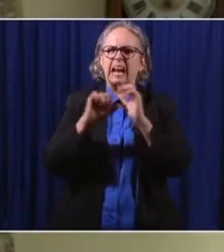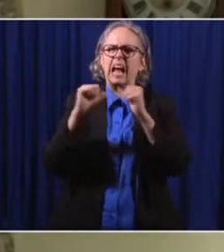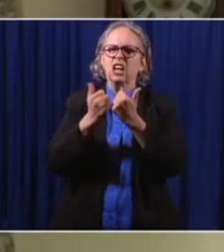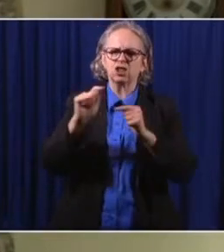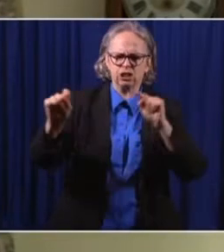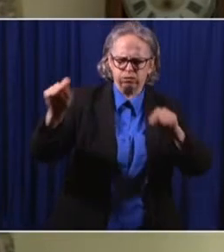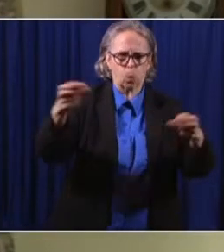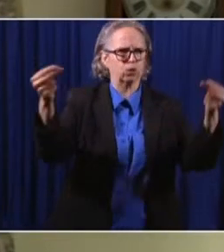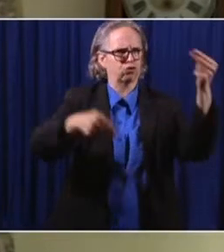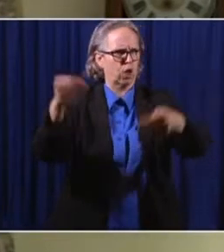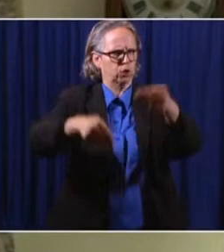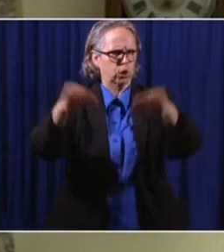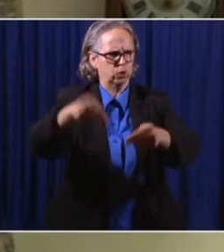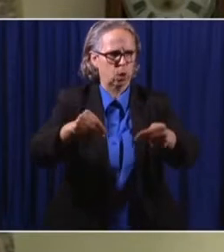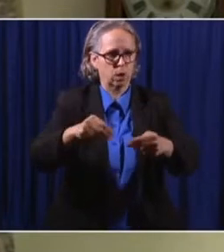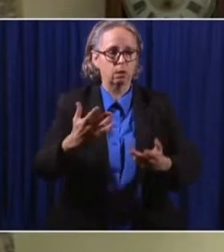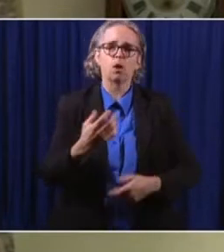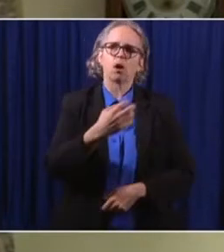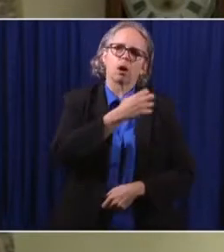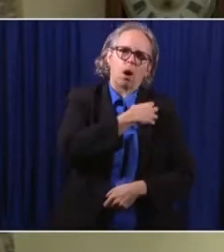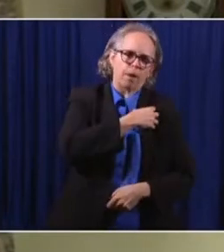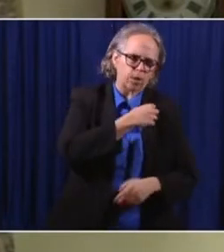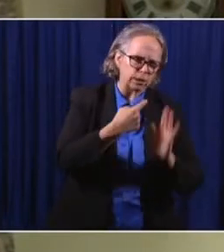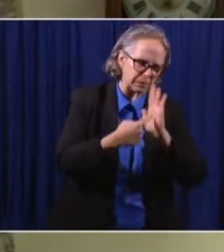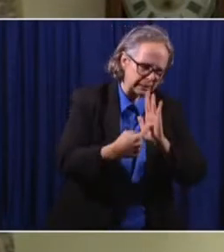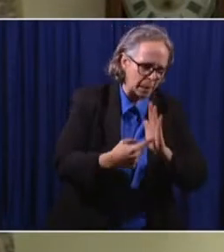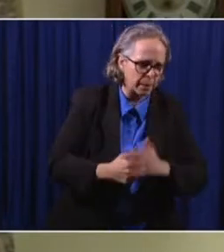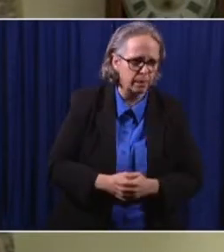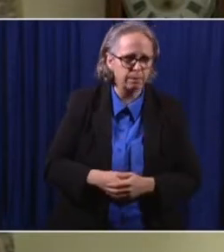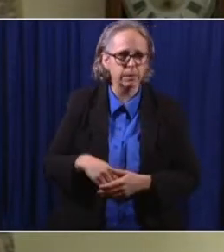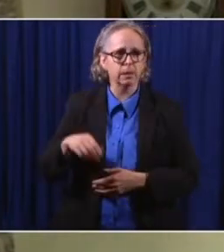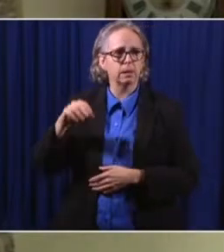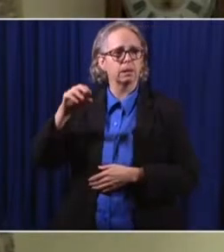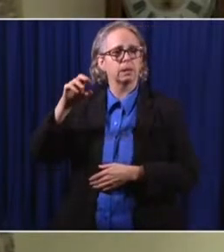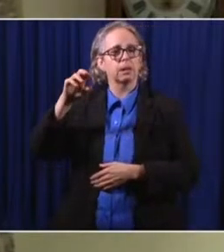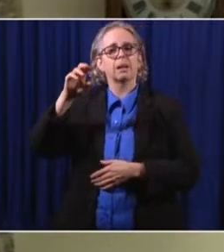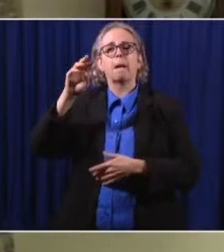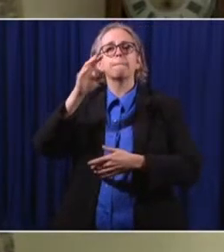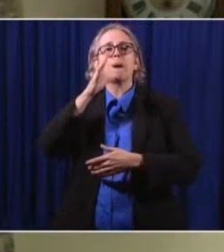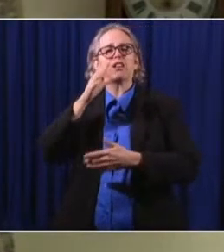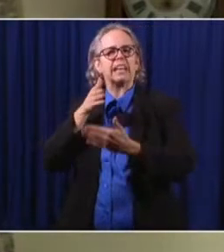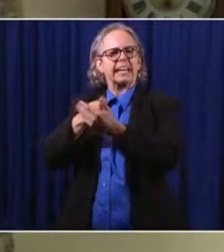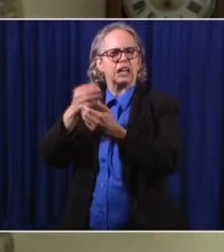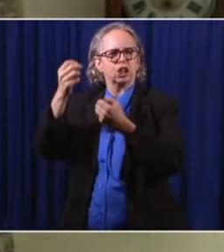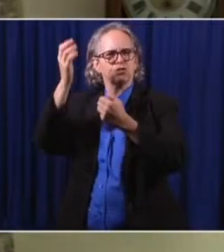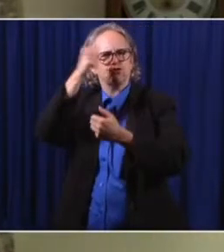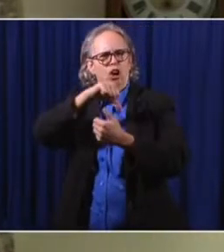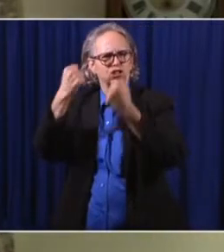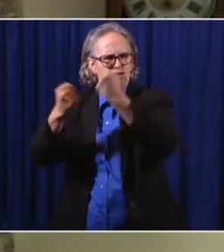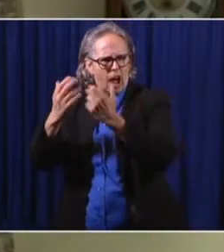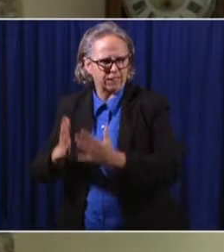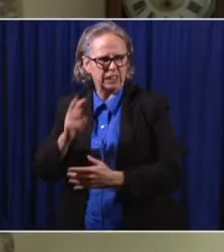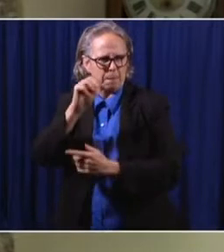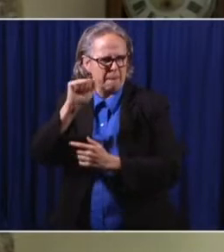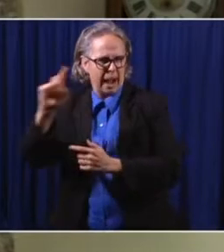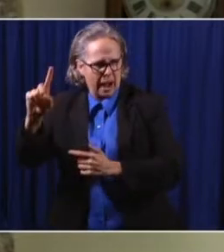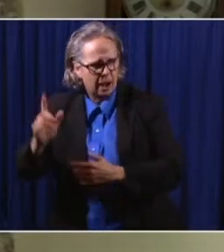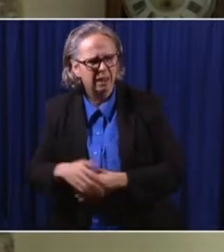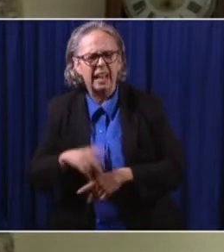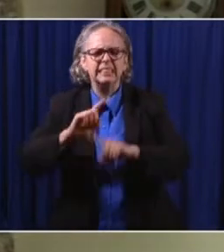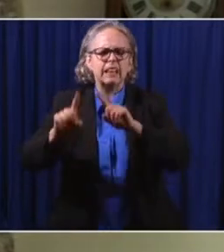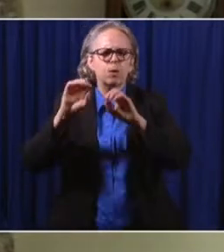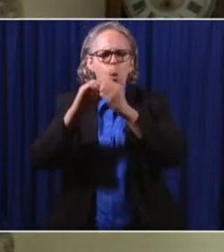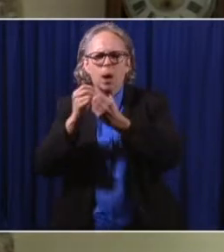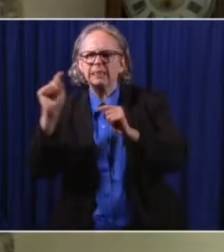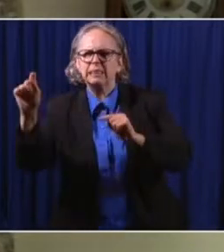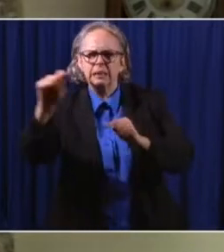law enforcement, Mothers Against Drunk Driving, Students Against Destructive Decisions, and several others. The role of